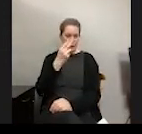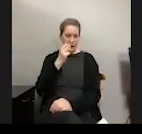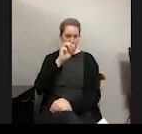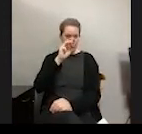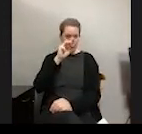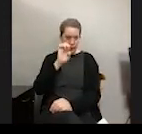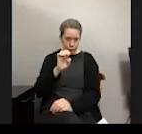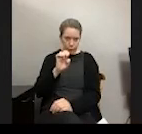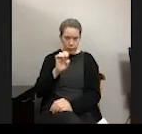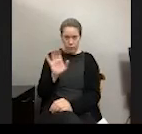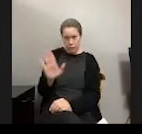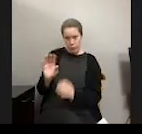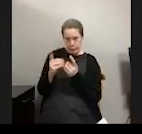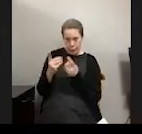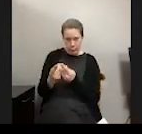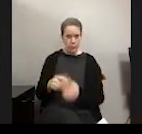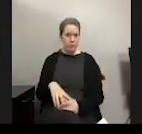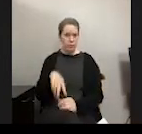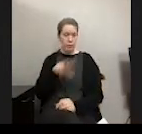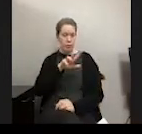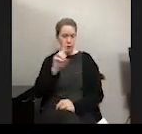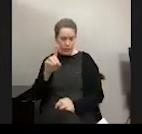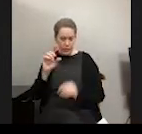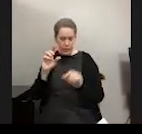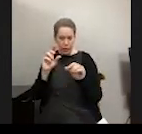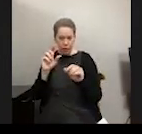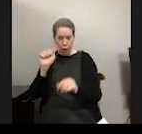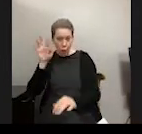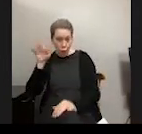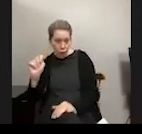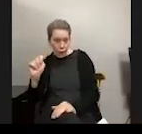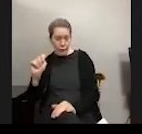it's right now it's upwards to about 1,400 pieces on a map.